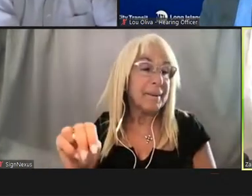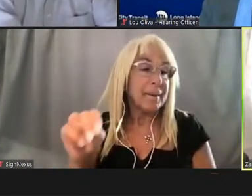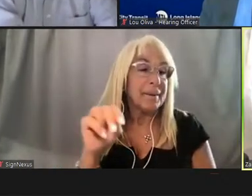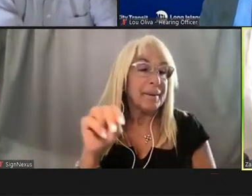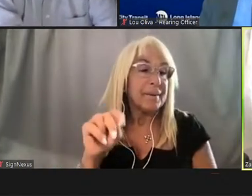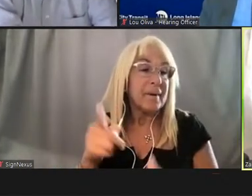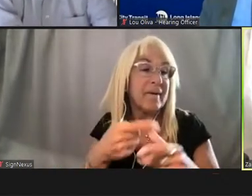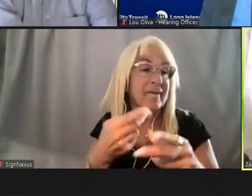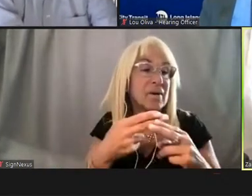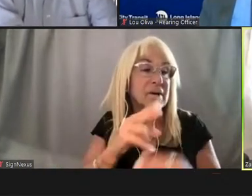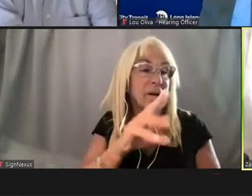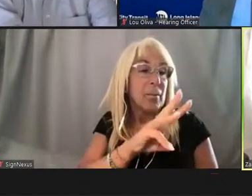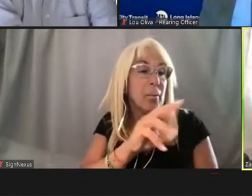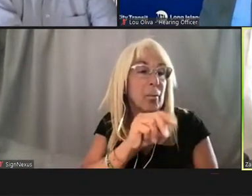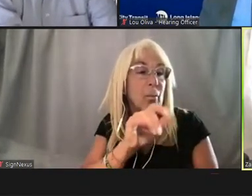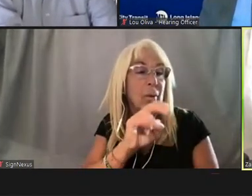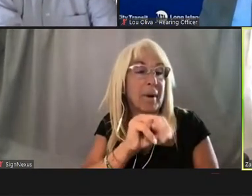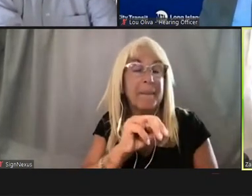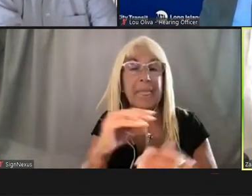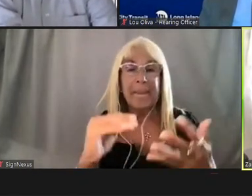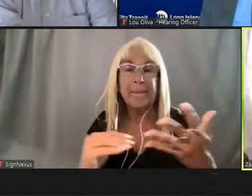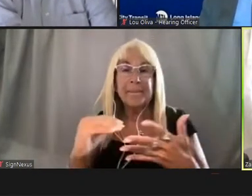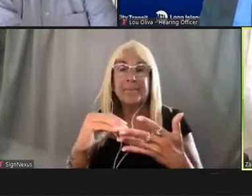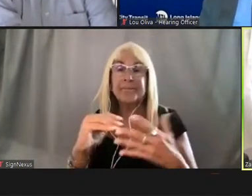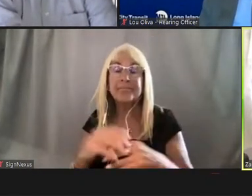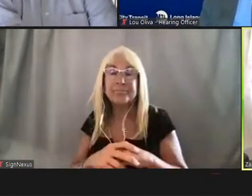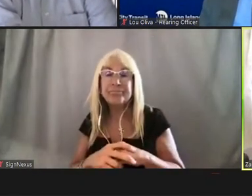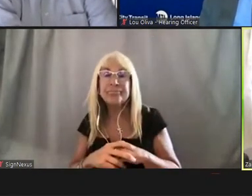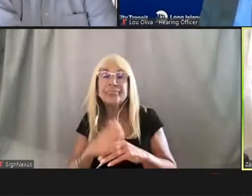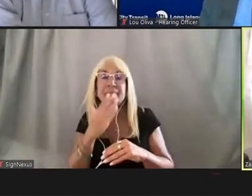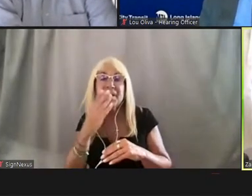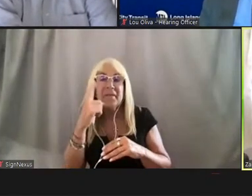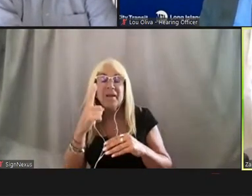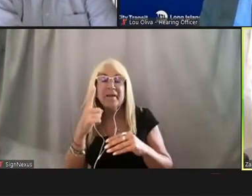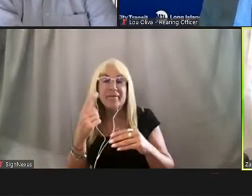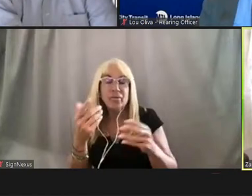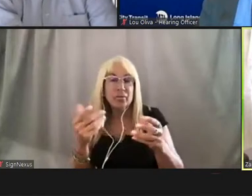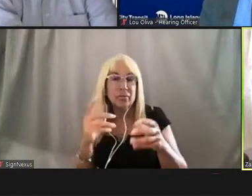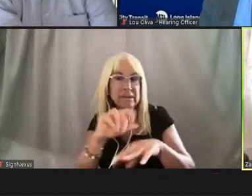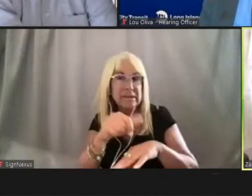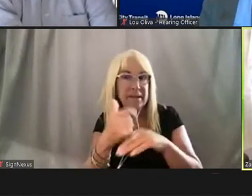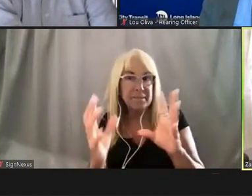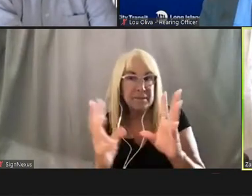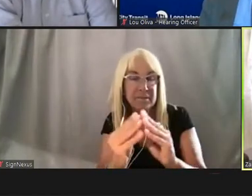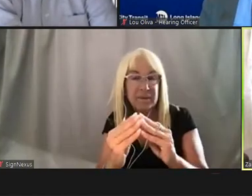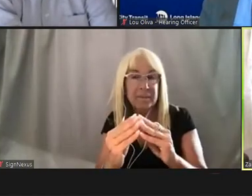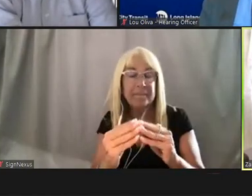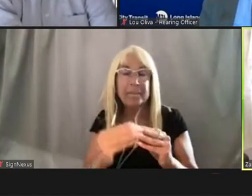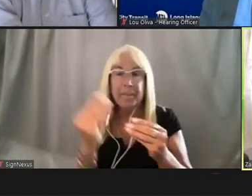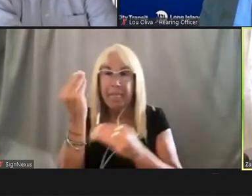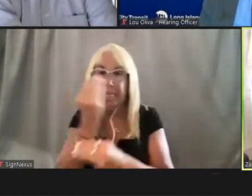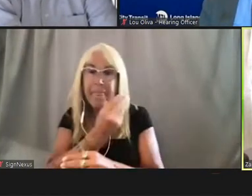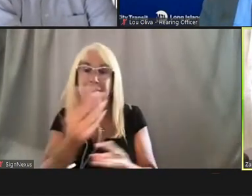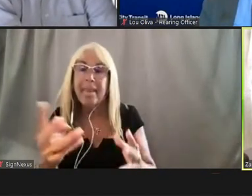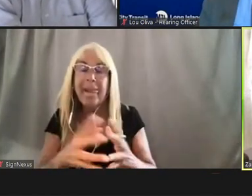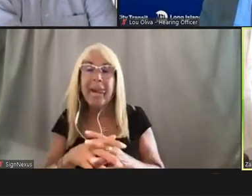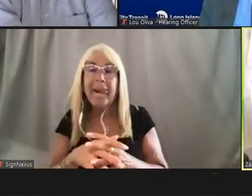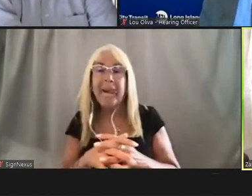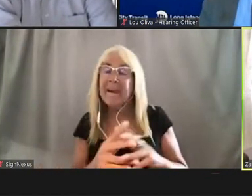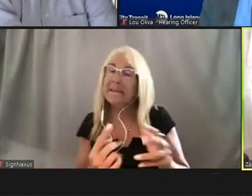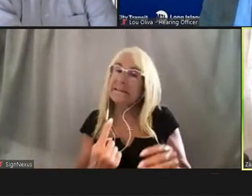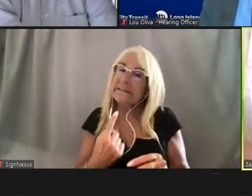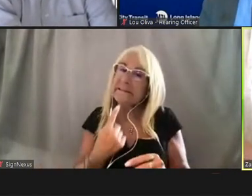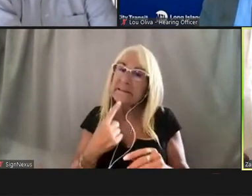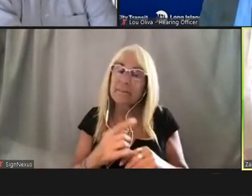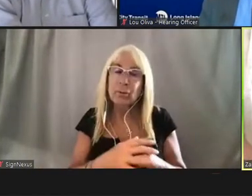uh yes so yes um thank you for having this and uh I first want to say it's a bit a bit disappointing